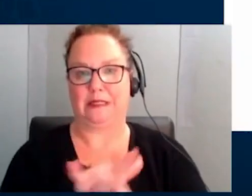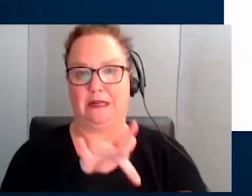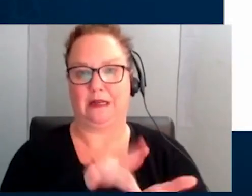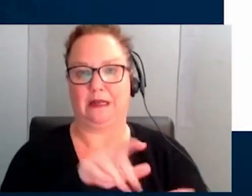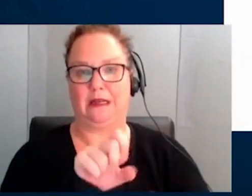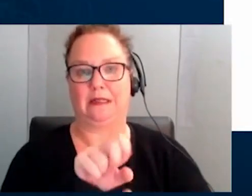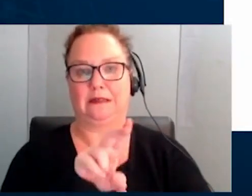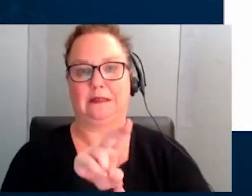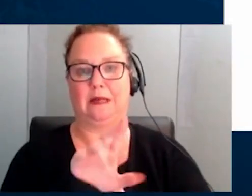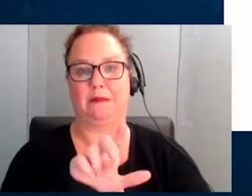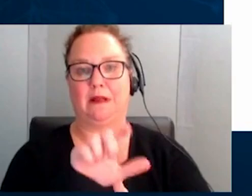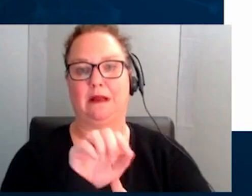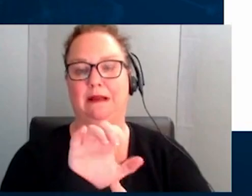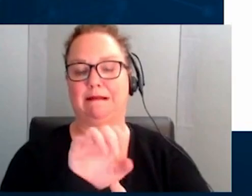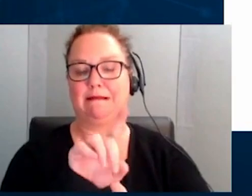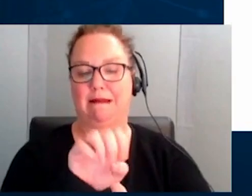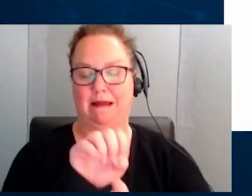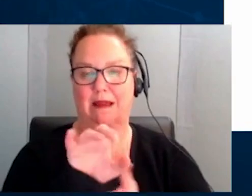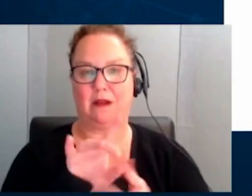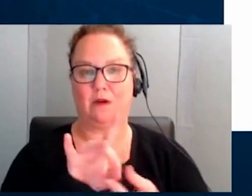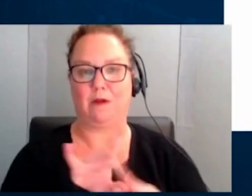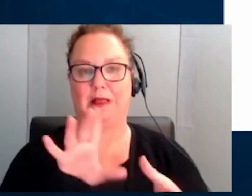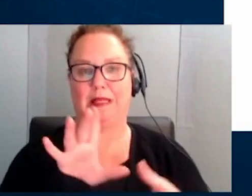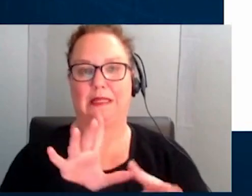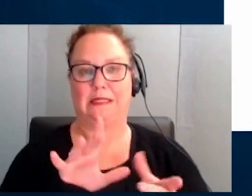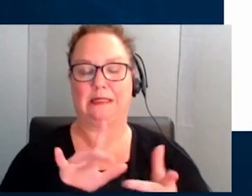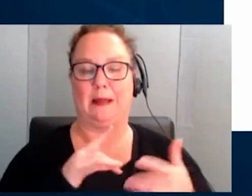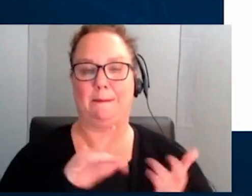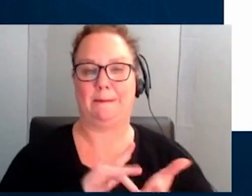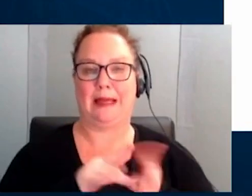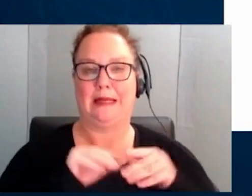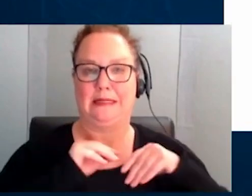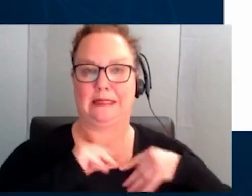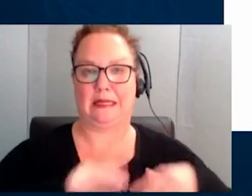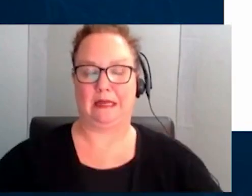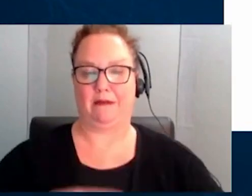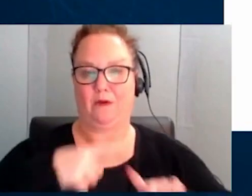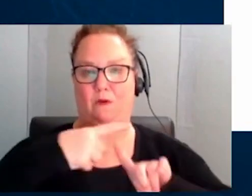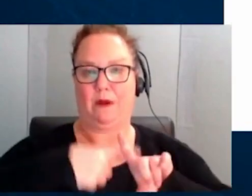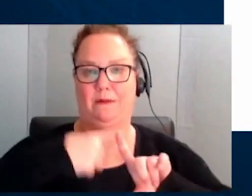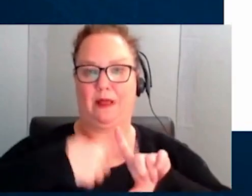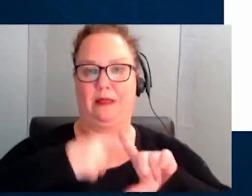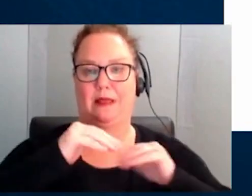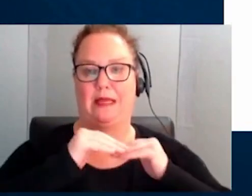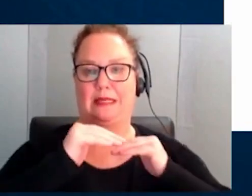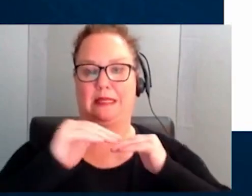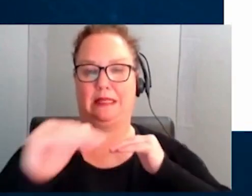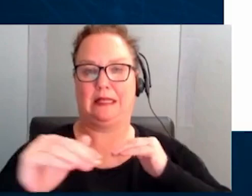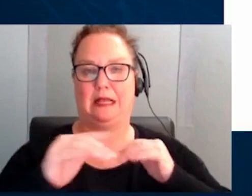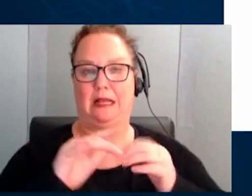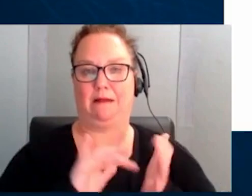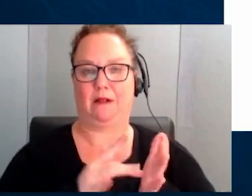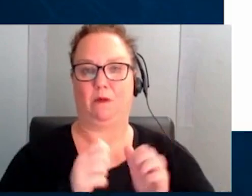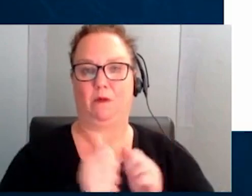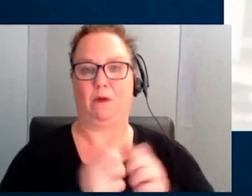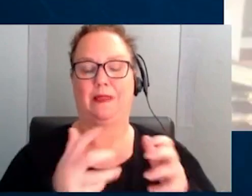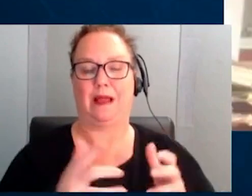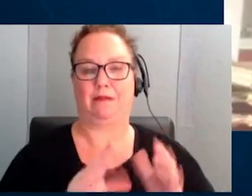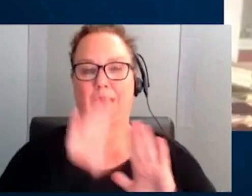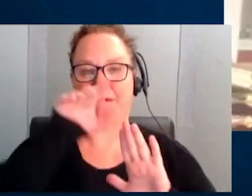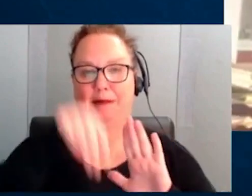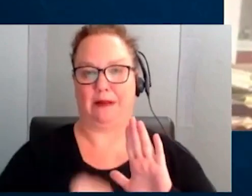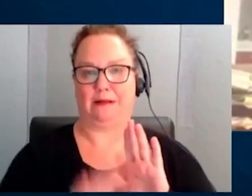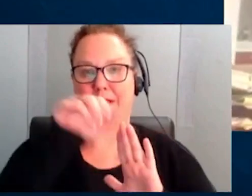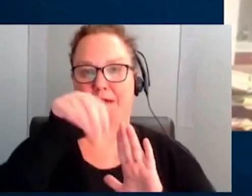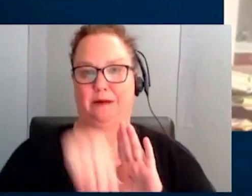Sublocade continuously releases medicine into the body for a month at sustained levels without the daily ups and downs. When you get to